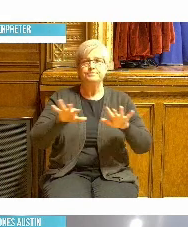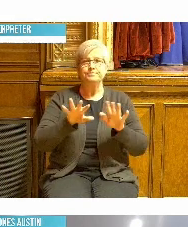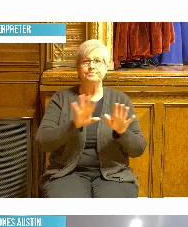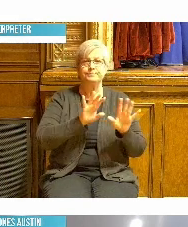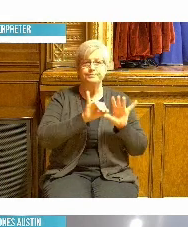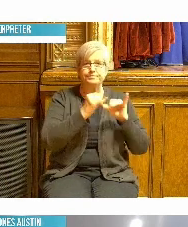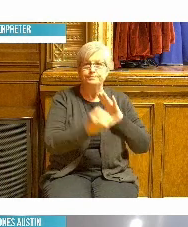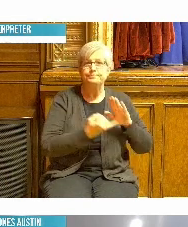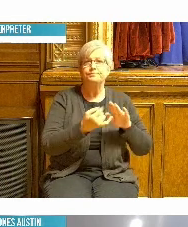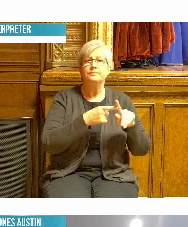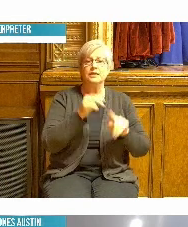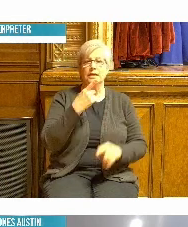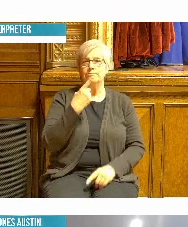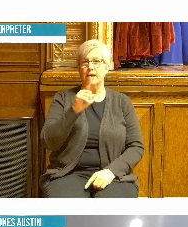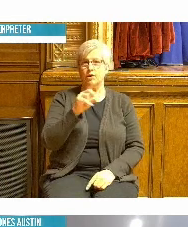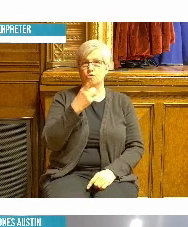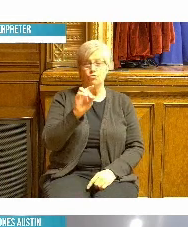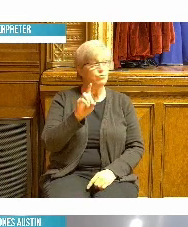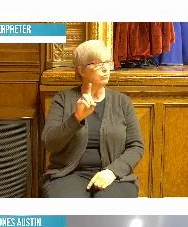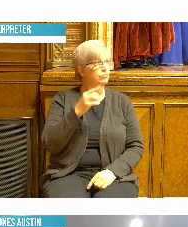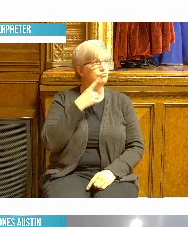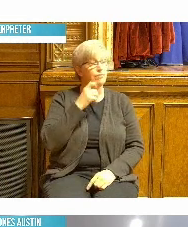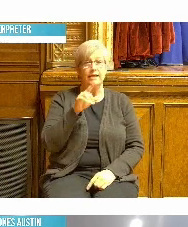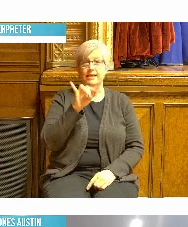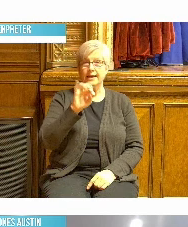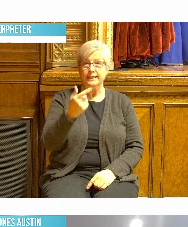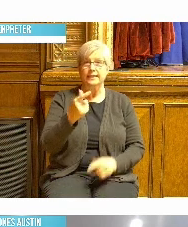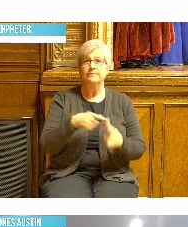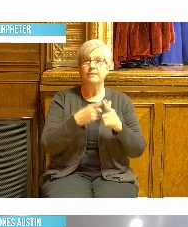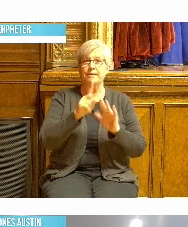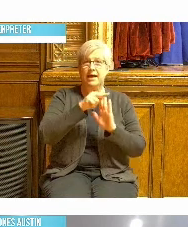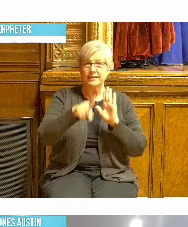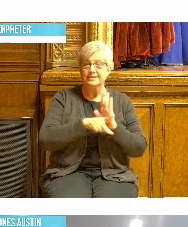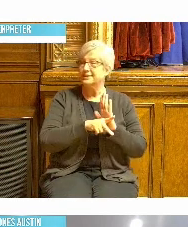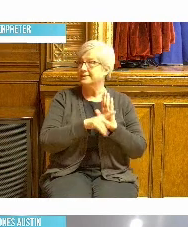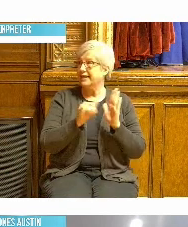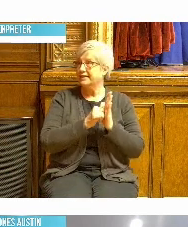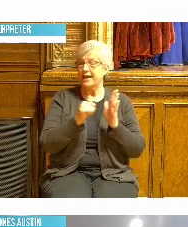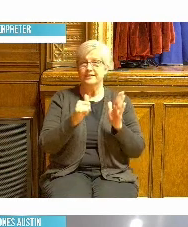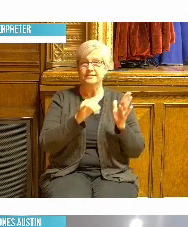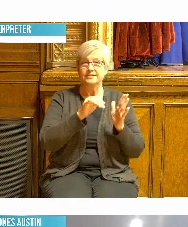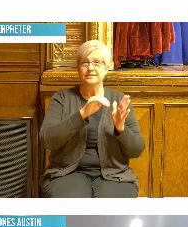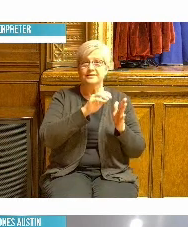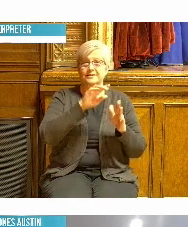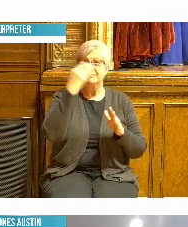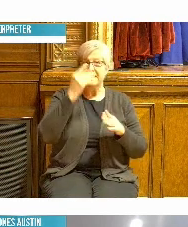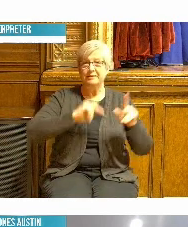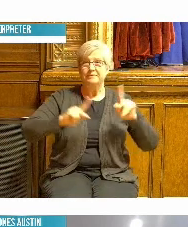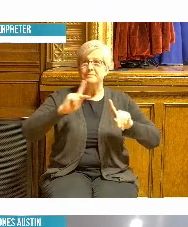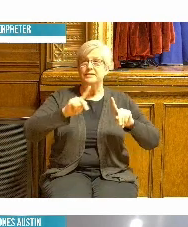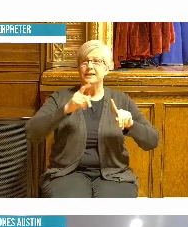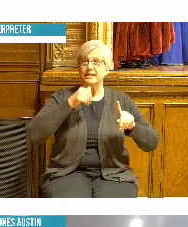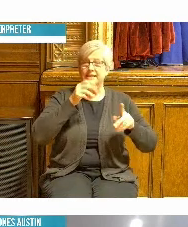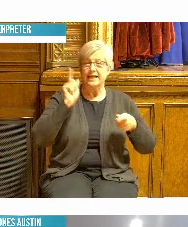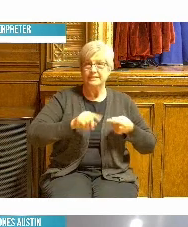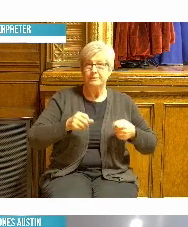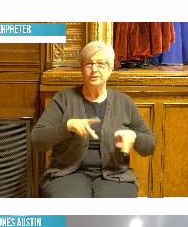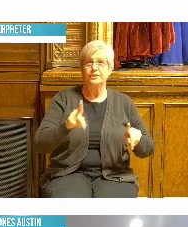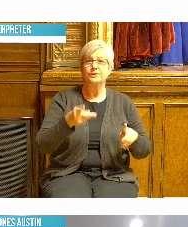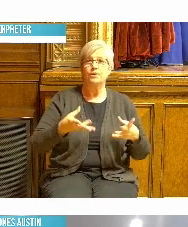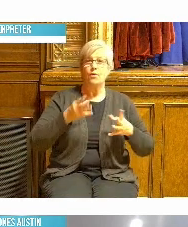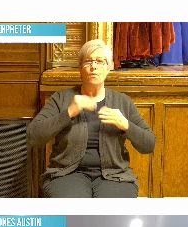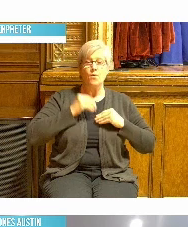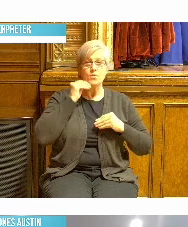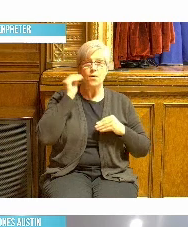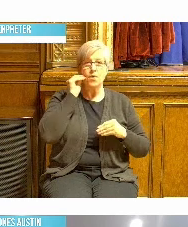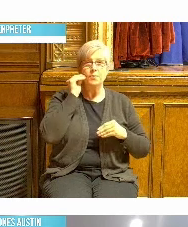exclusion, by redlining, as we heard this evening, by policies that strip Black families of opportunities to own homes, to